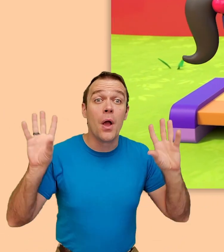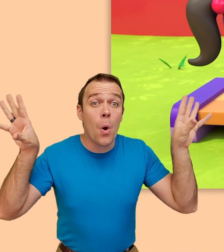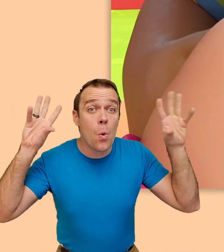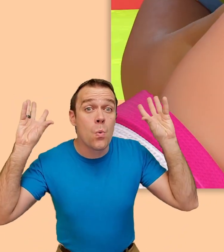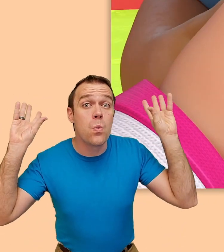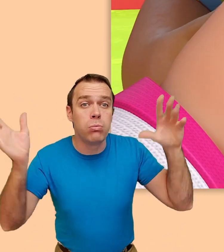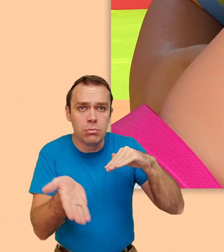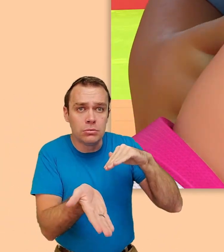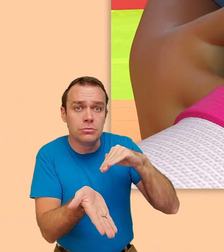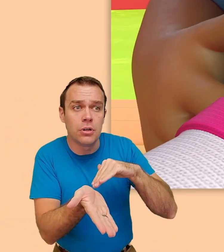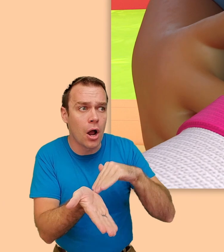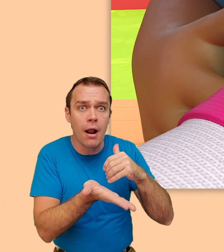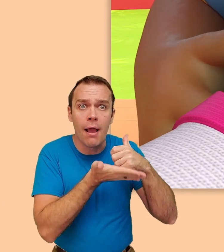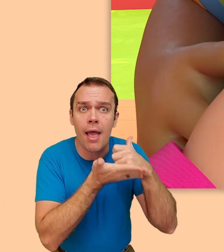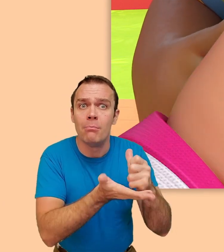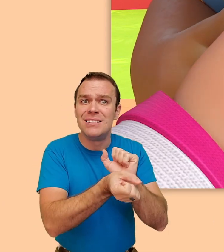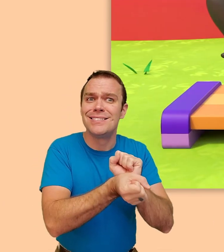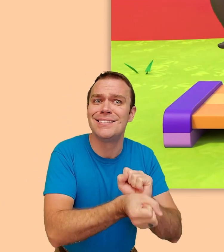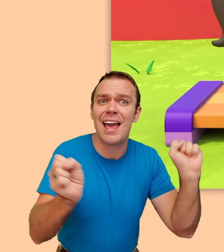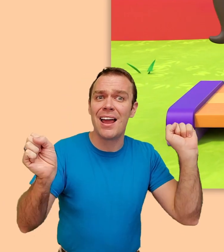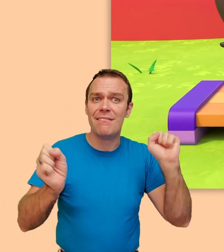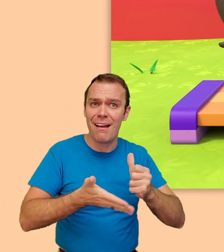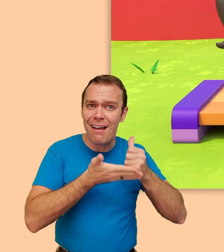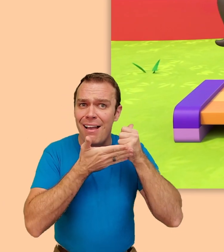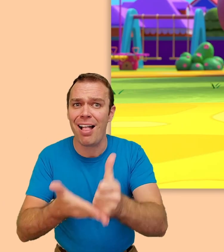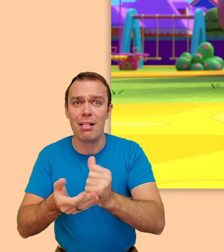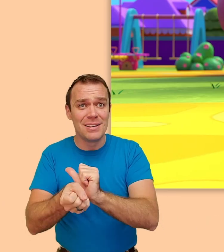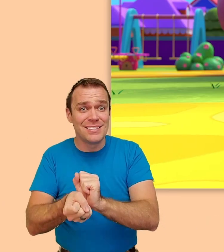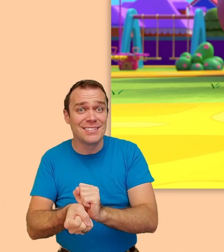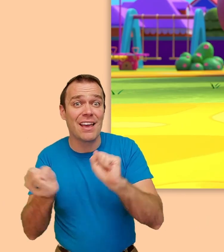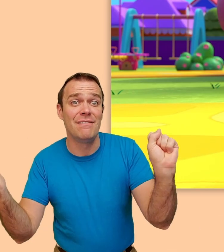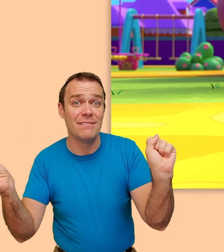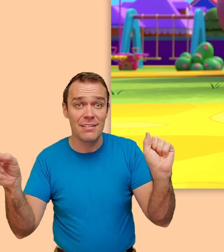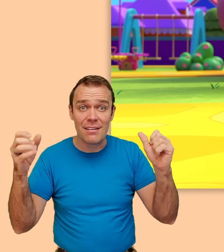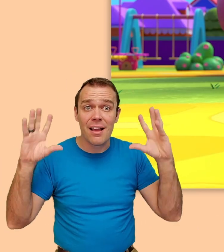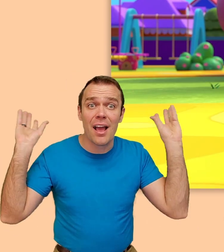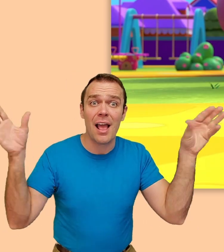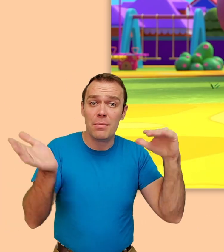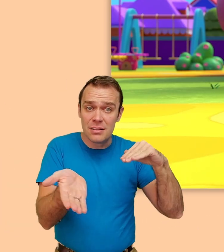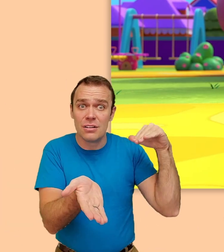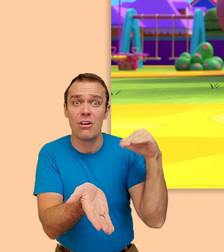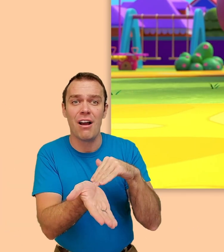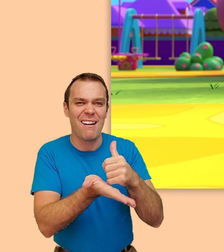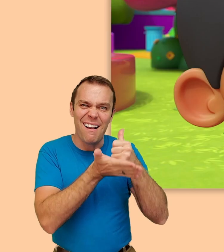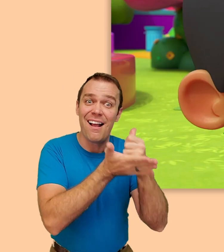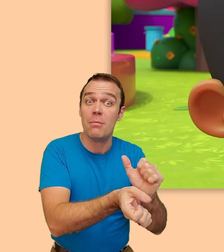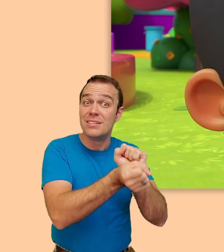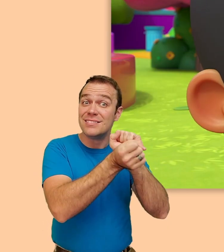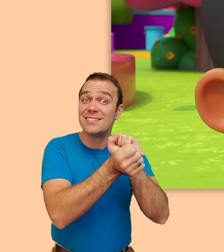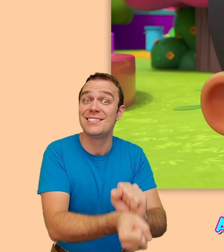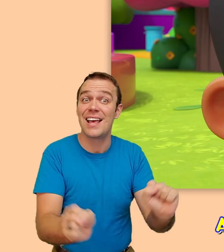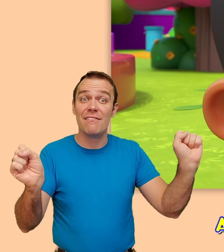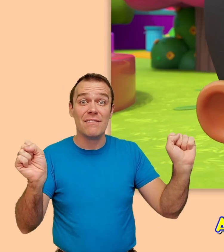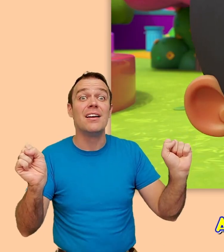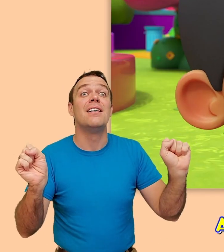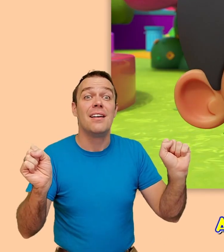The ambulance doctor saves the day, saves the day, saves the day. The ambulance doctor saves the